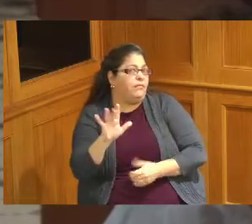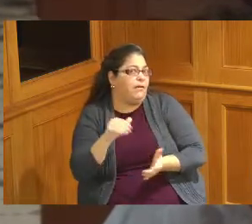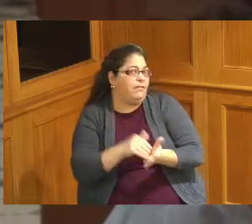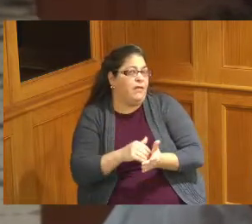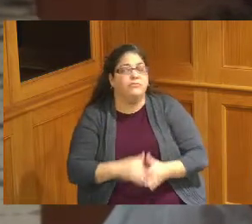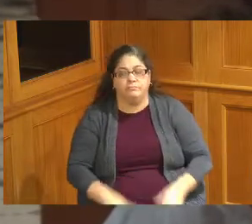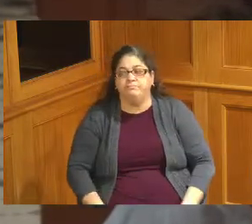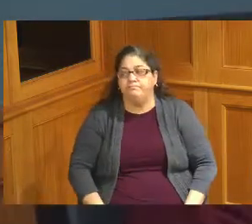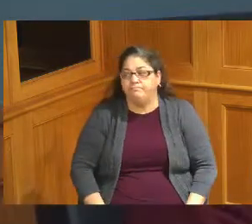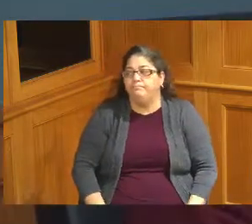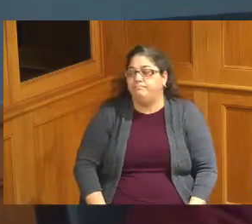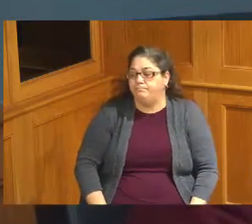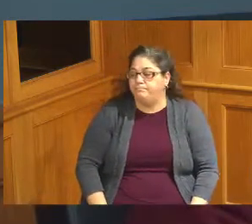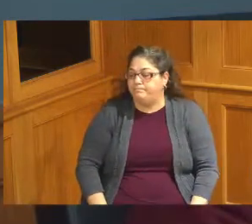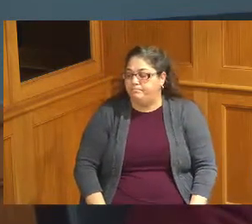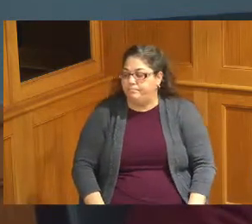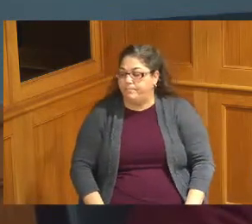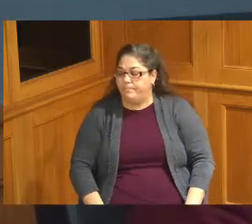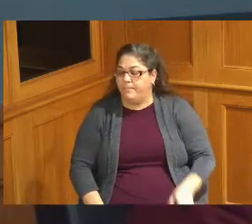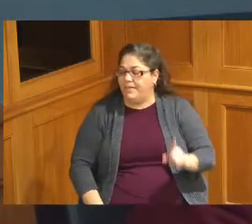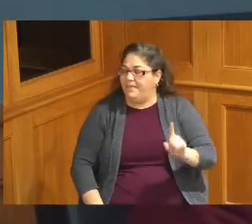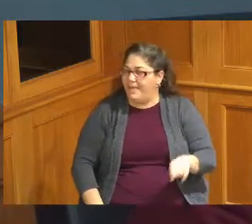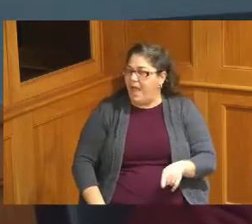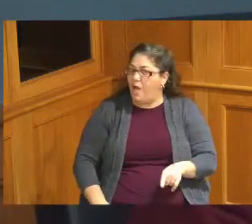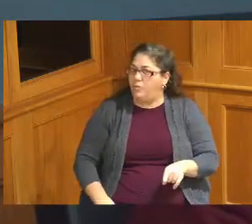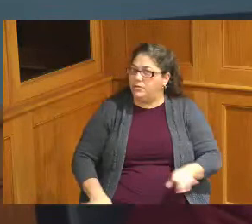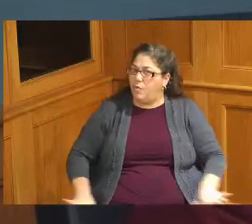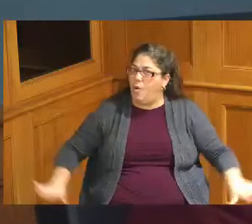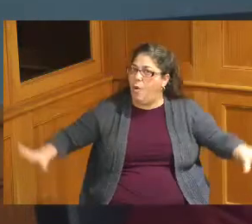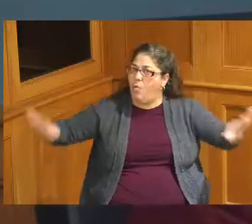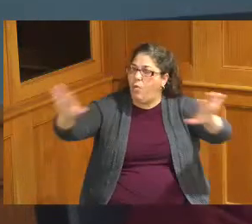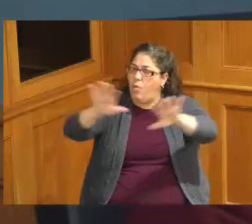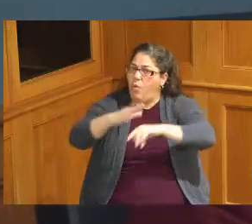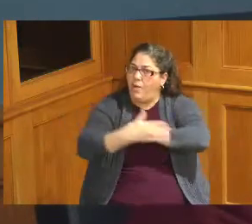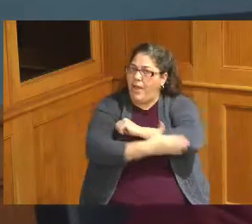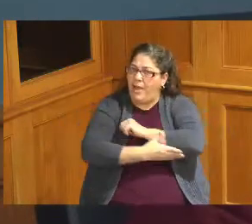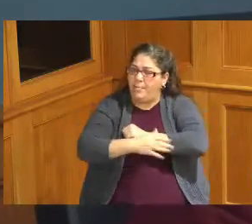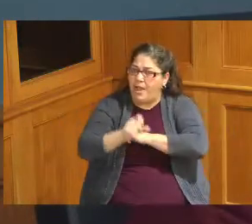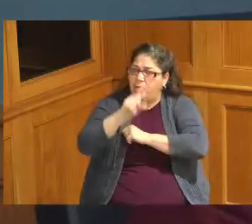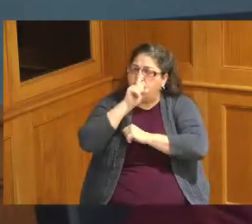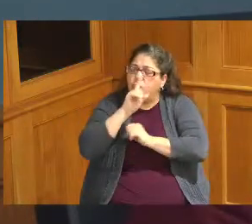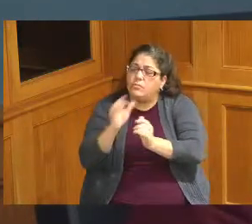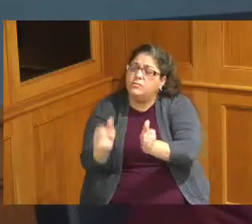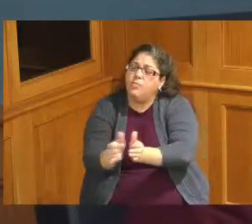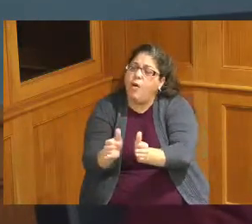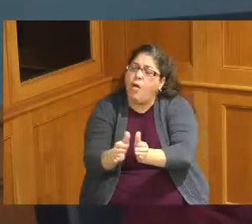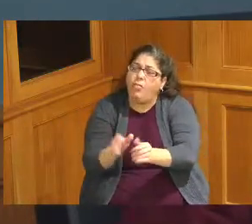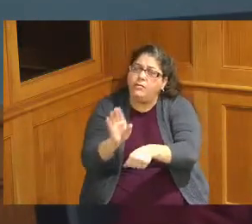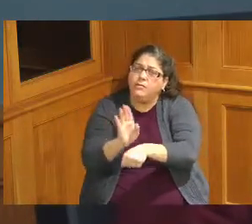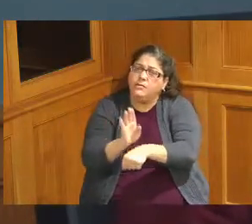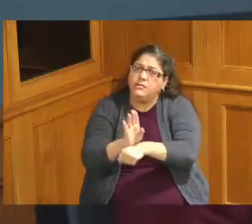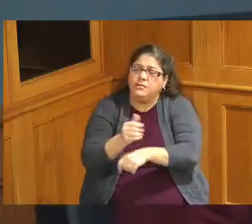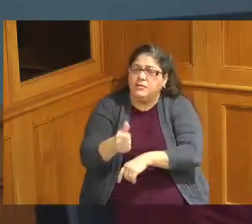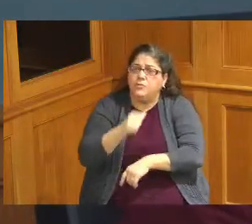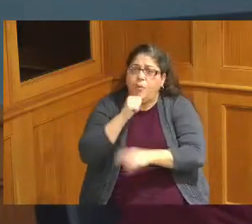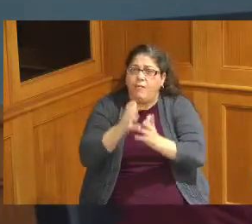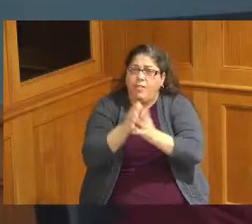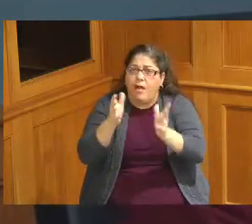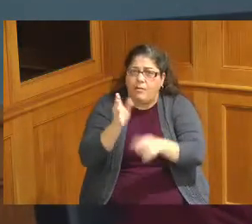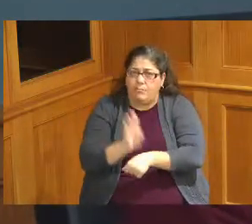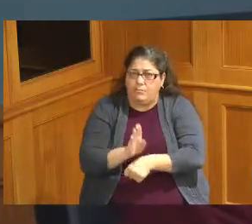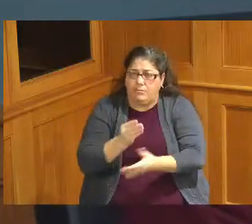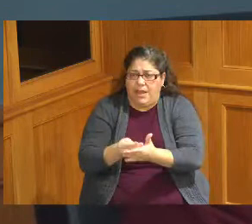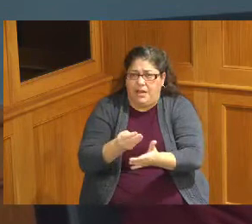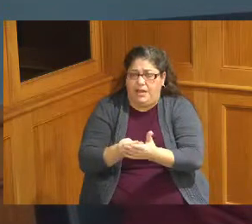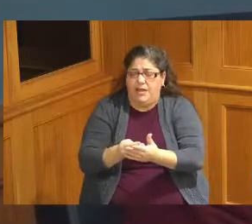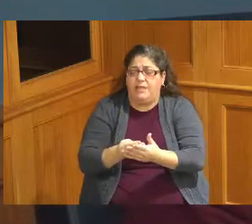Okay. And so it was to cover the whole county and to make sure that those small entities that don't have a lot of money, that